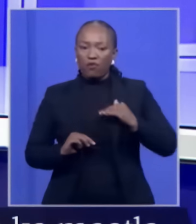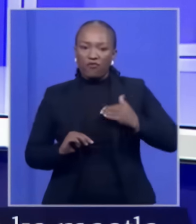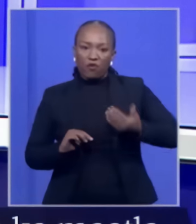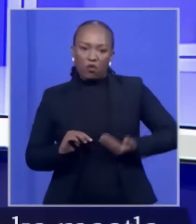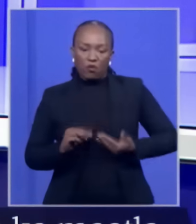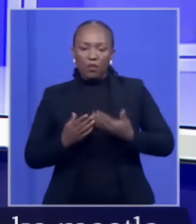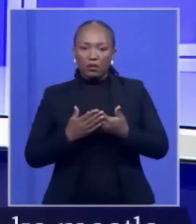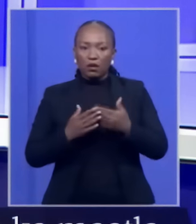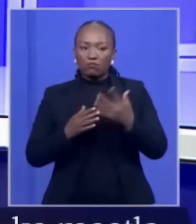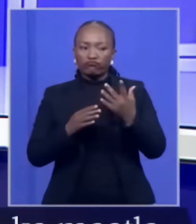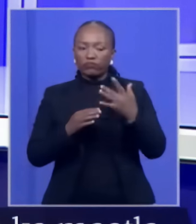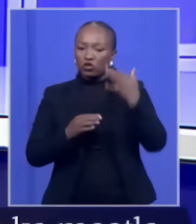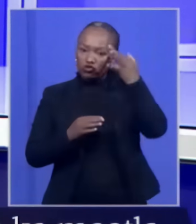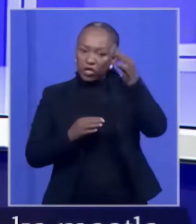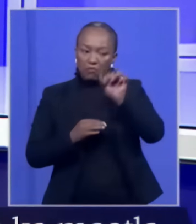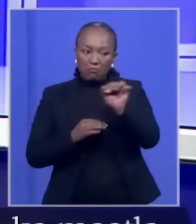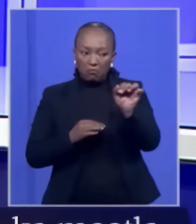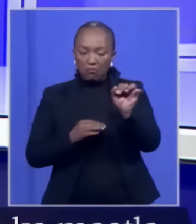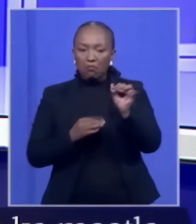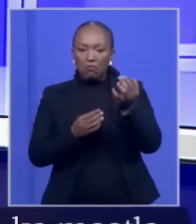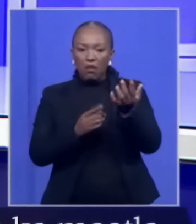kgona go phethagatša ditoro tša bona.